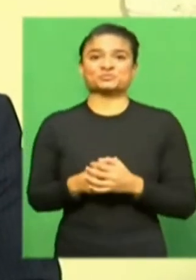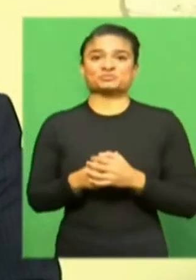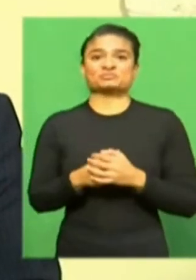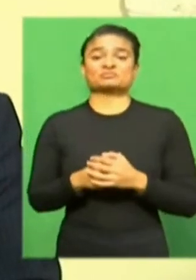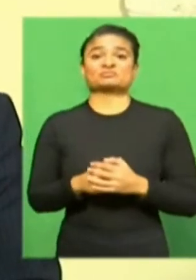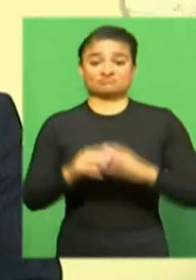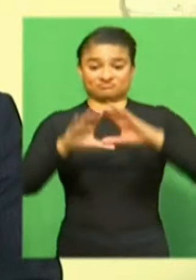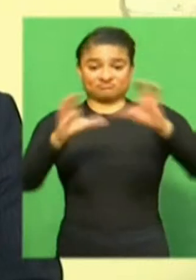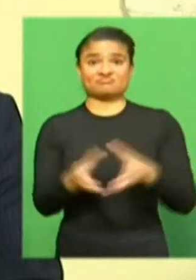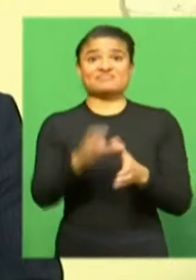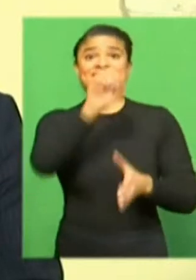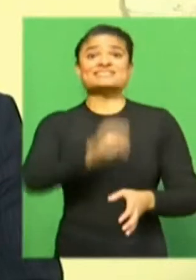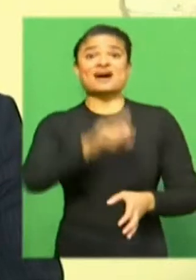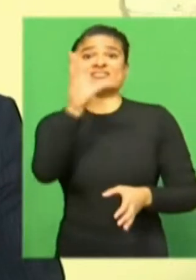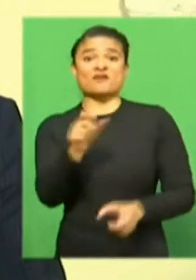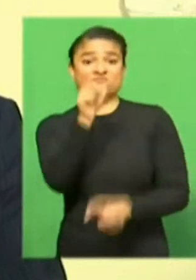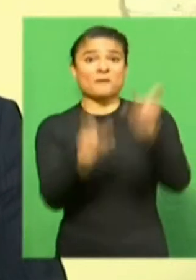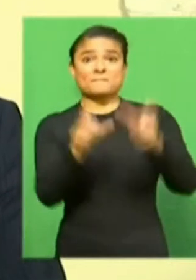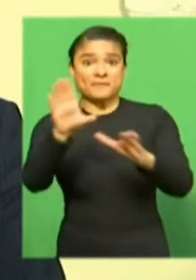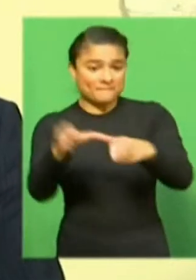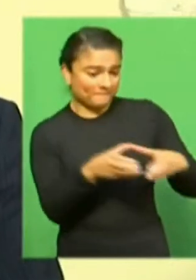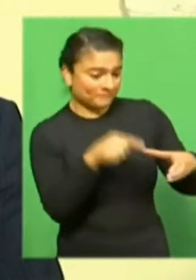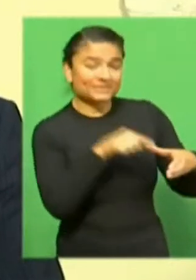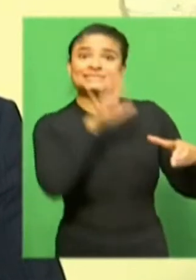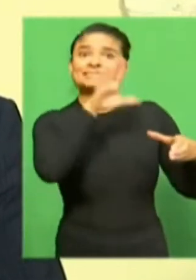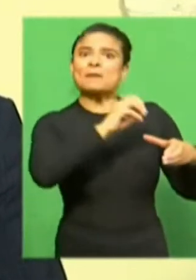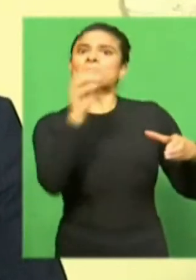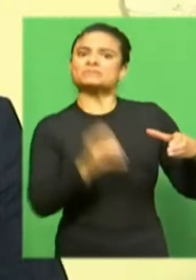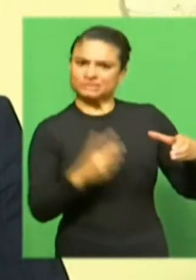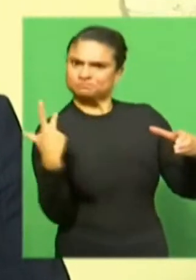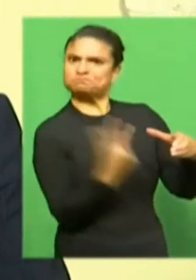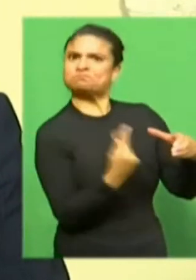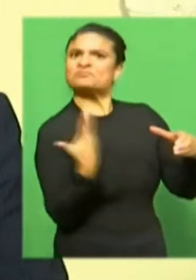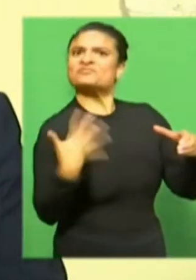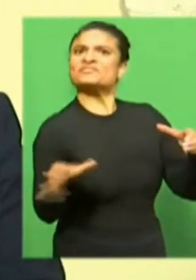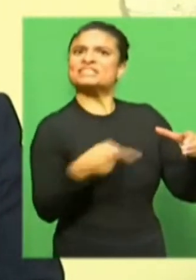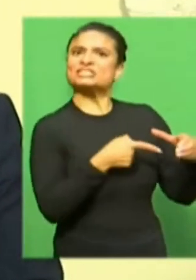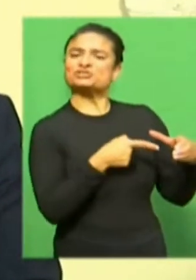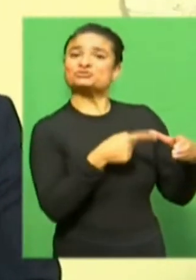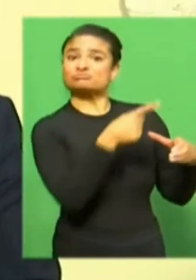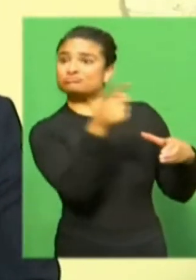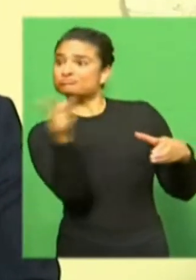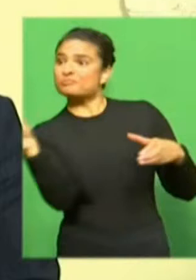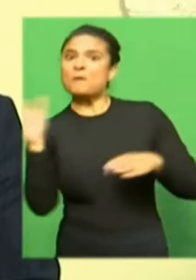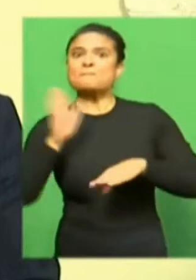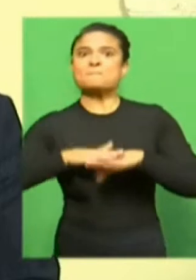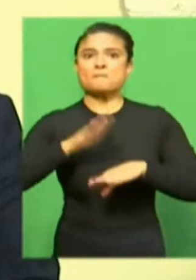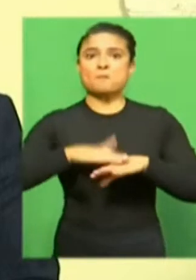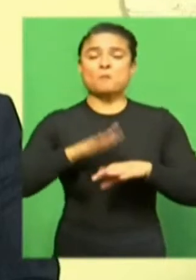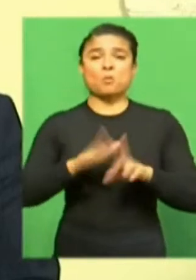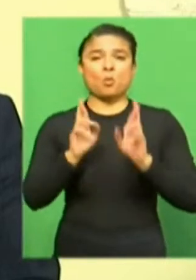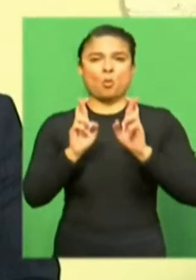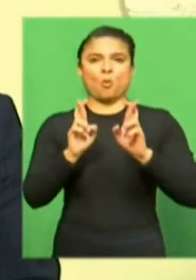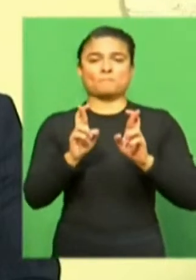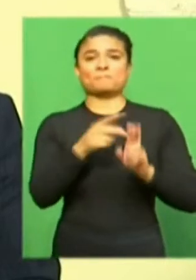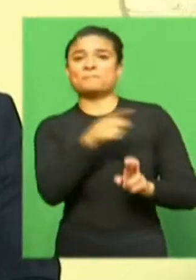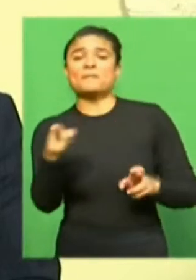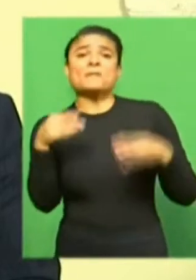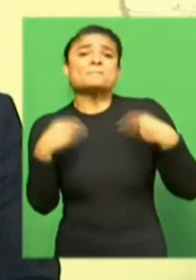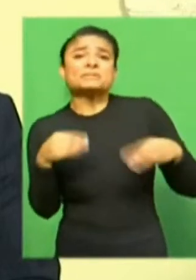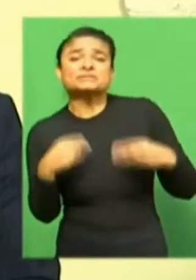dose. This has been possible through close collaboration between government and the private sector and